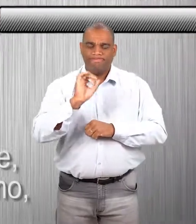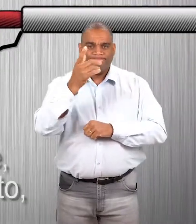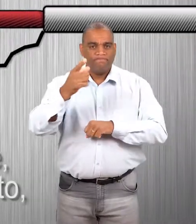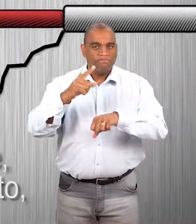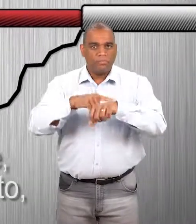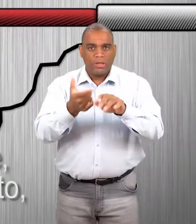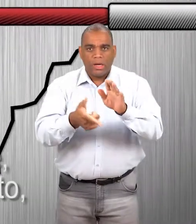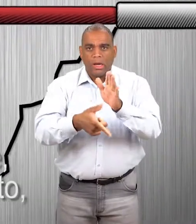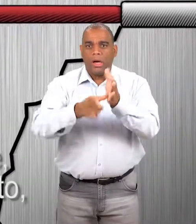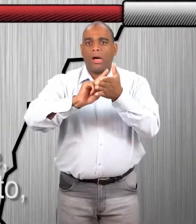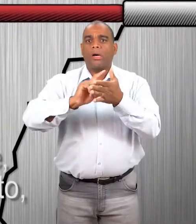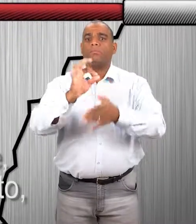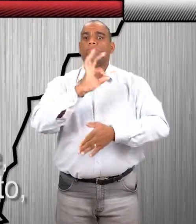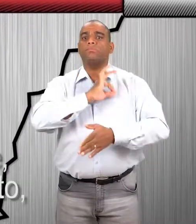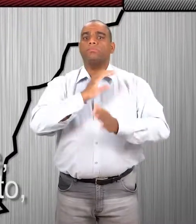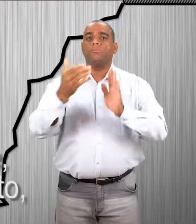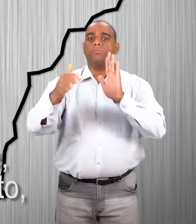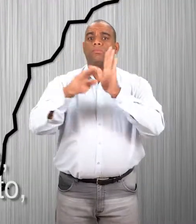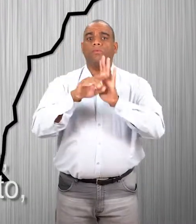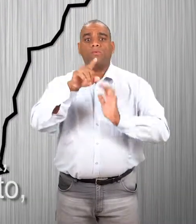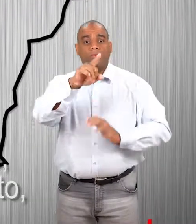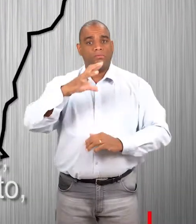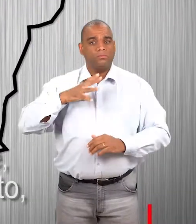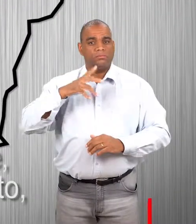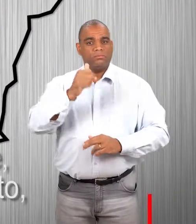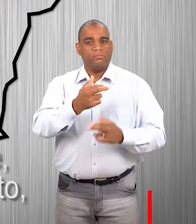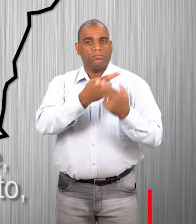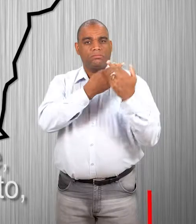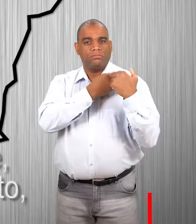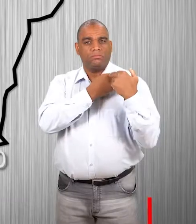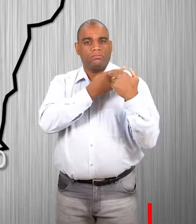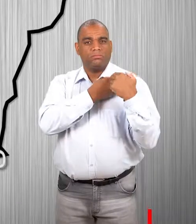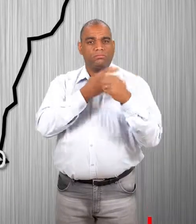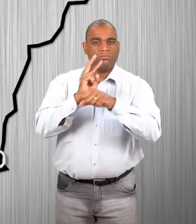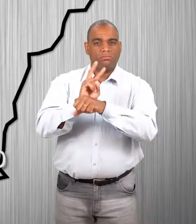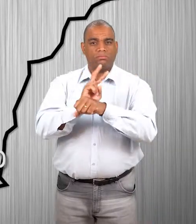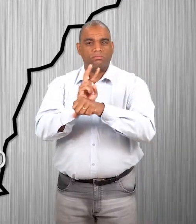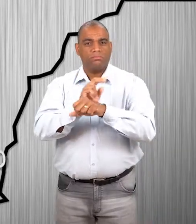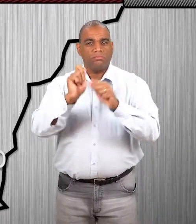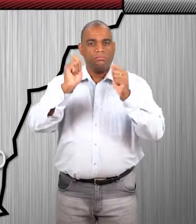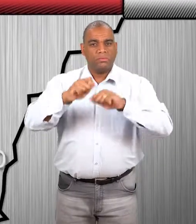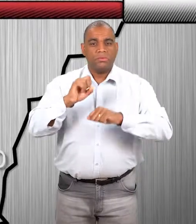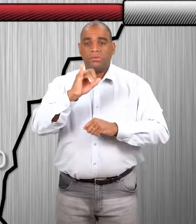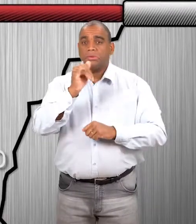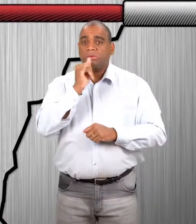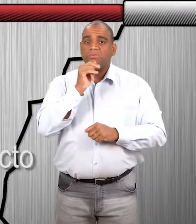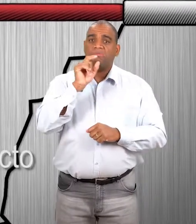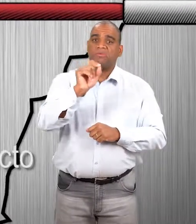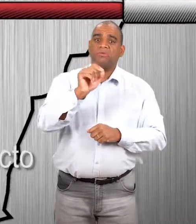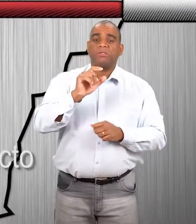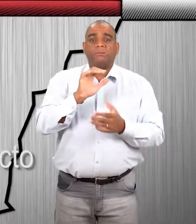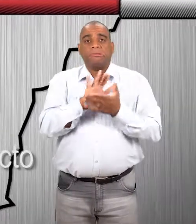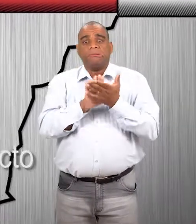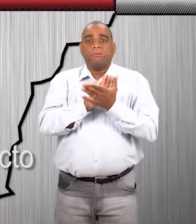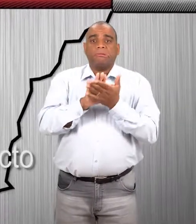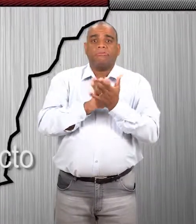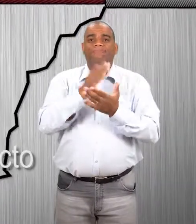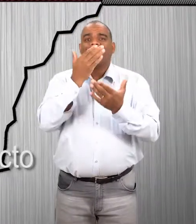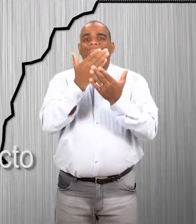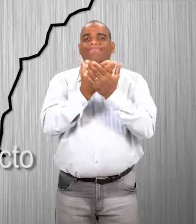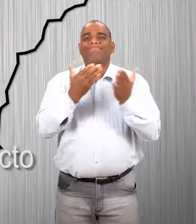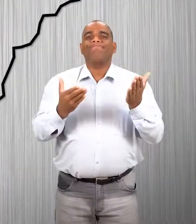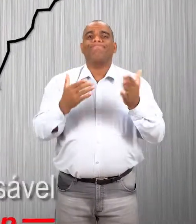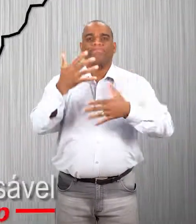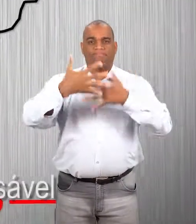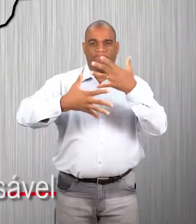danger gap, before first responders arrive, you are an immediate responder, and anything you do or don't do can have a significant impact on the